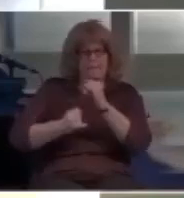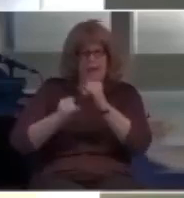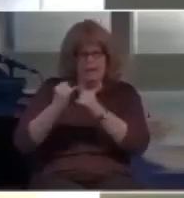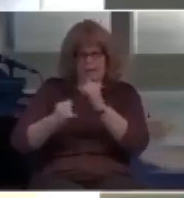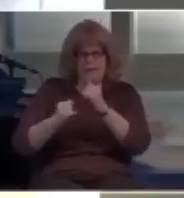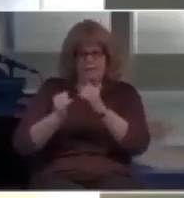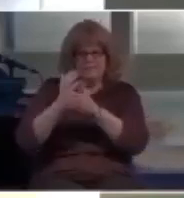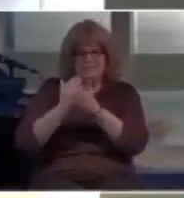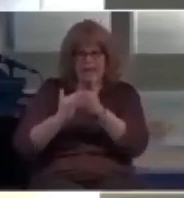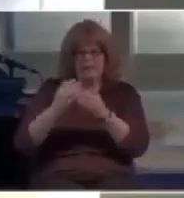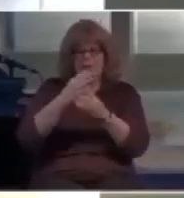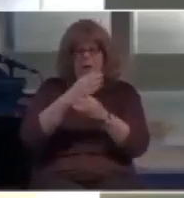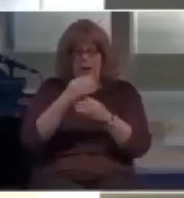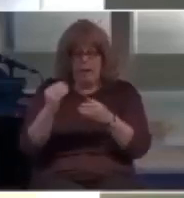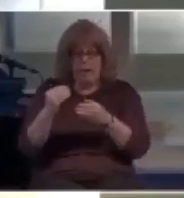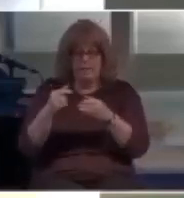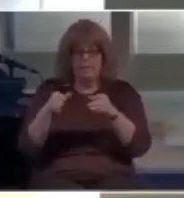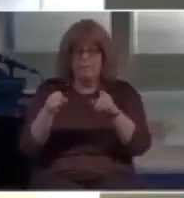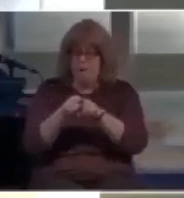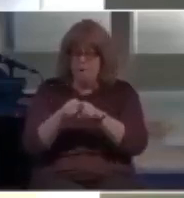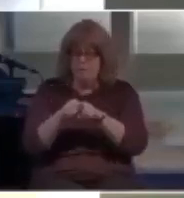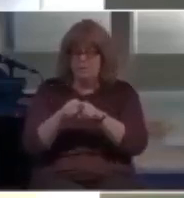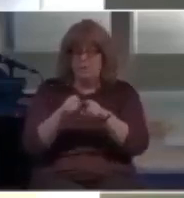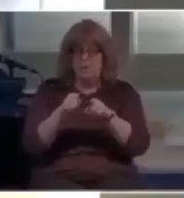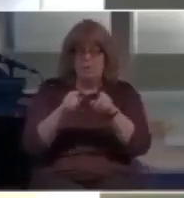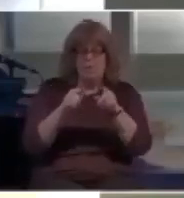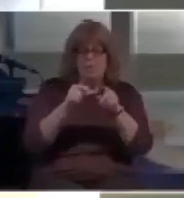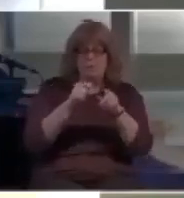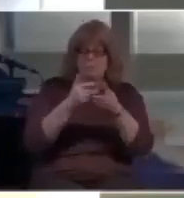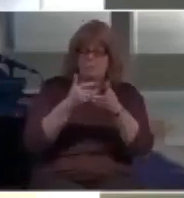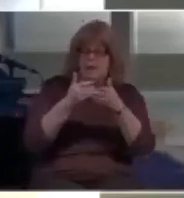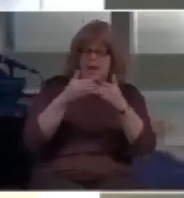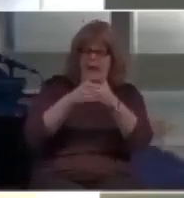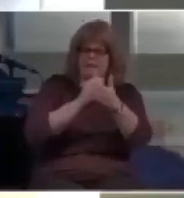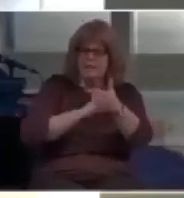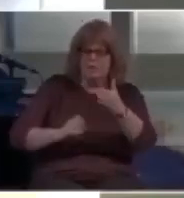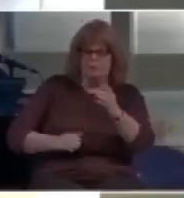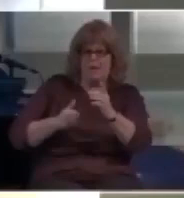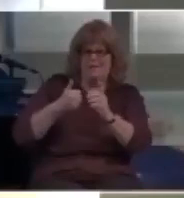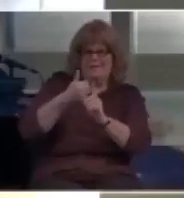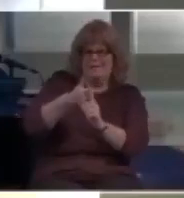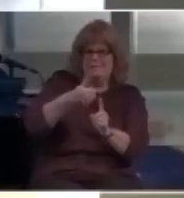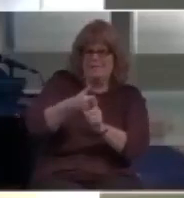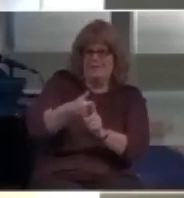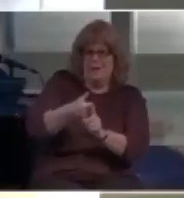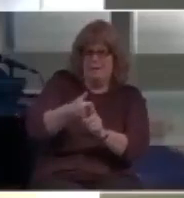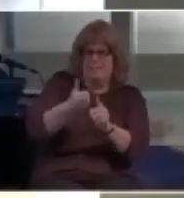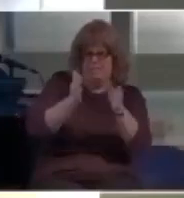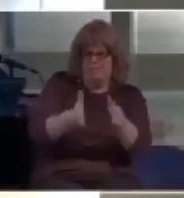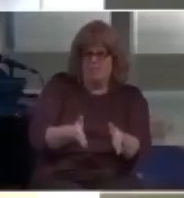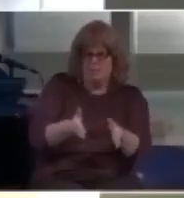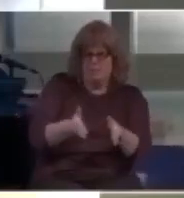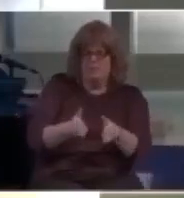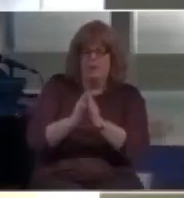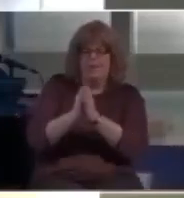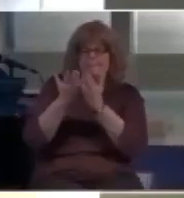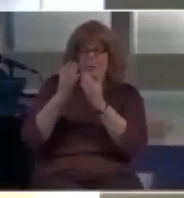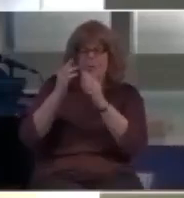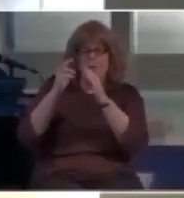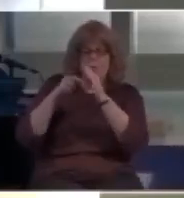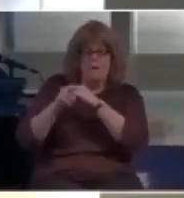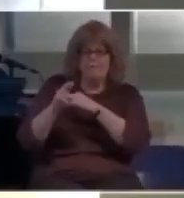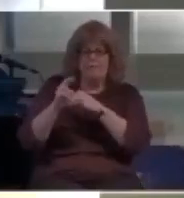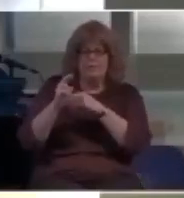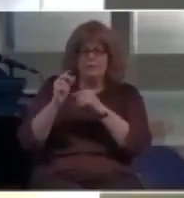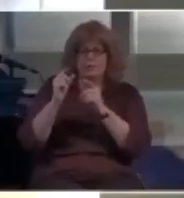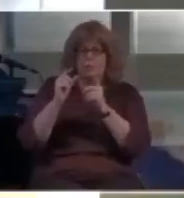as well as personally of the Antichrist himself. In the book of Revelation, the word